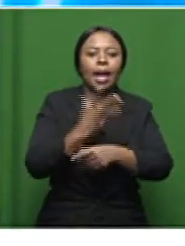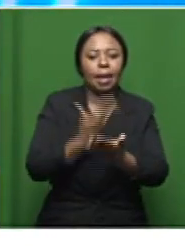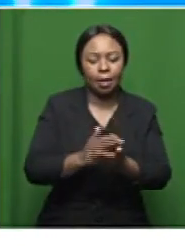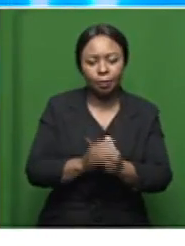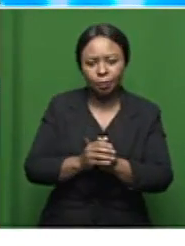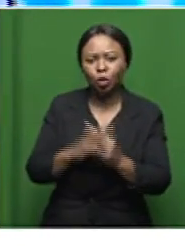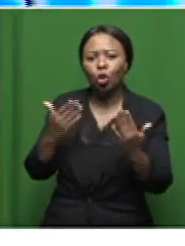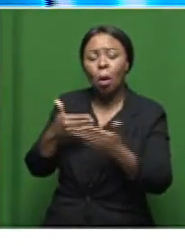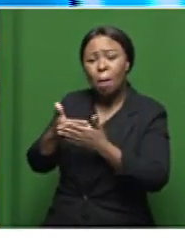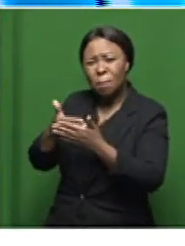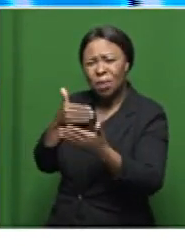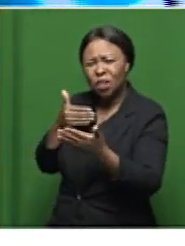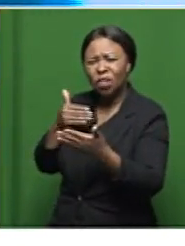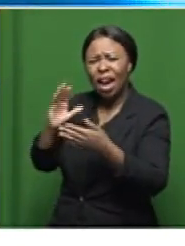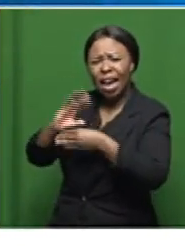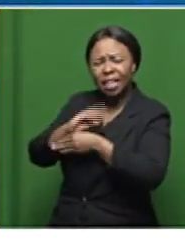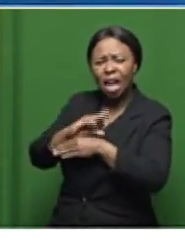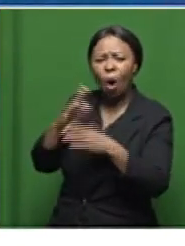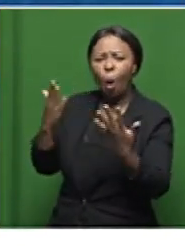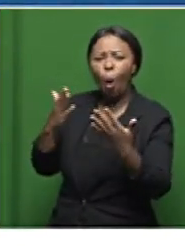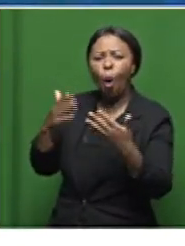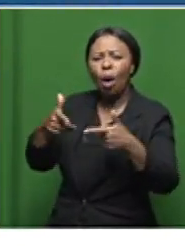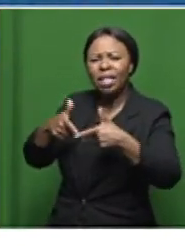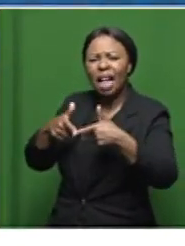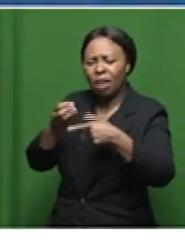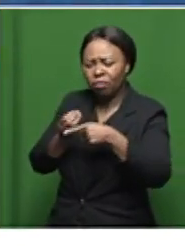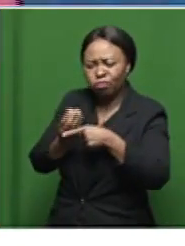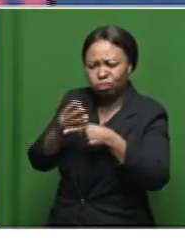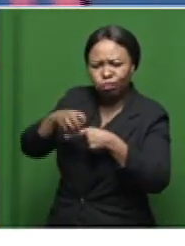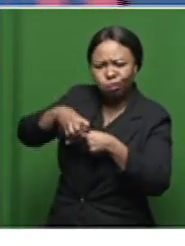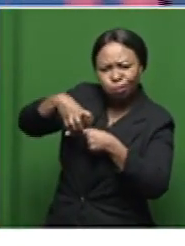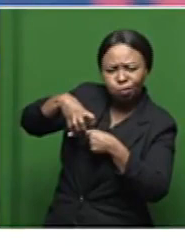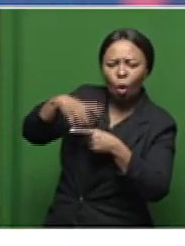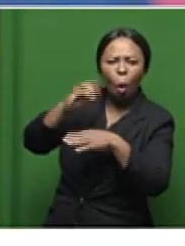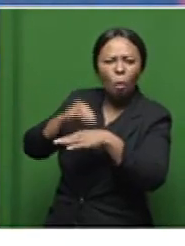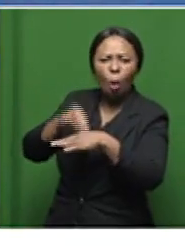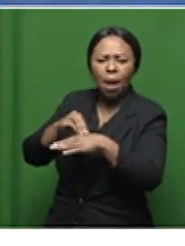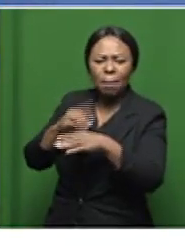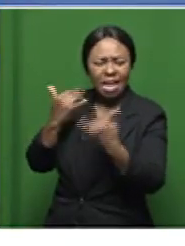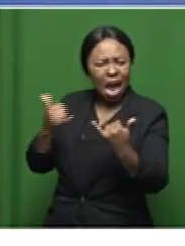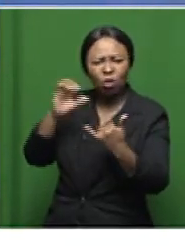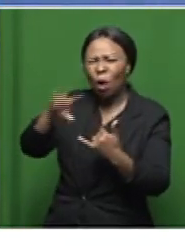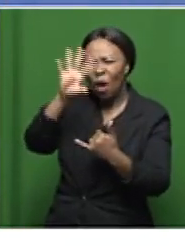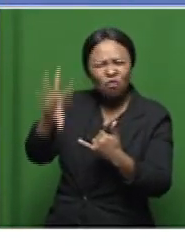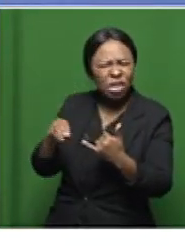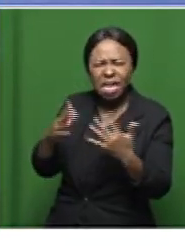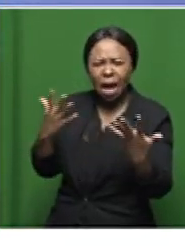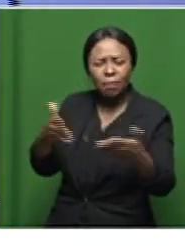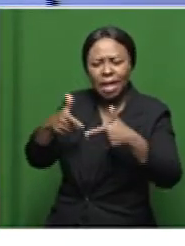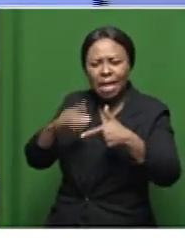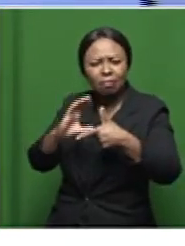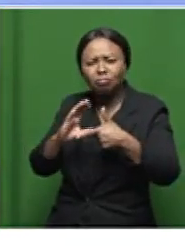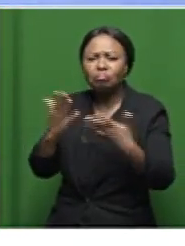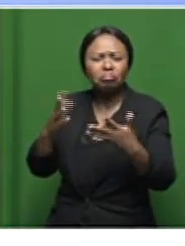found a precancerous or a cervical lesion or problems, let's chat about what South Africa is looking like with respect to cervical cancer in